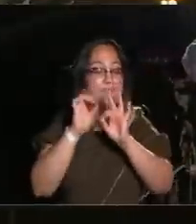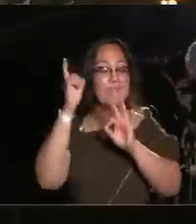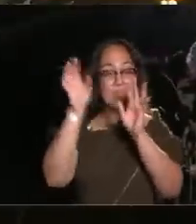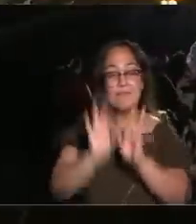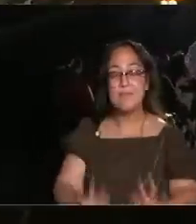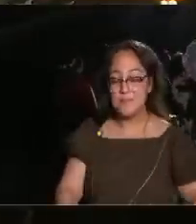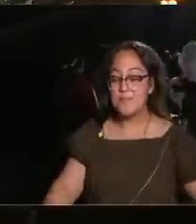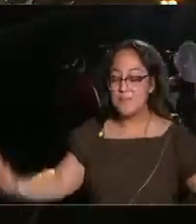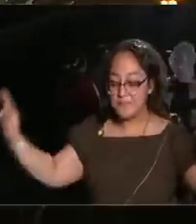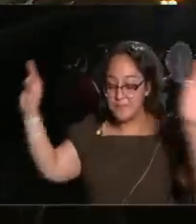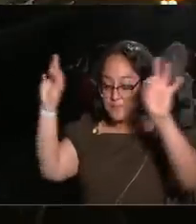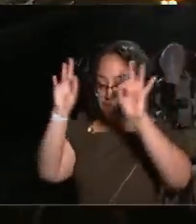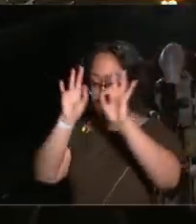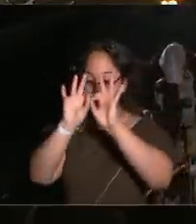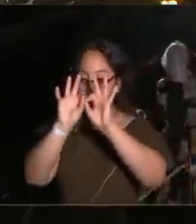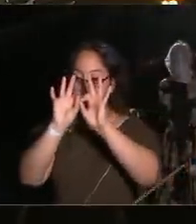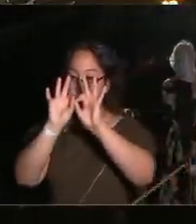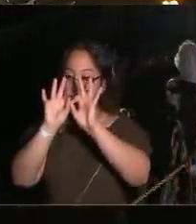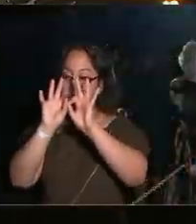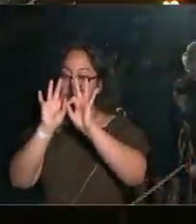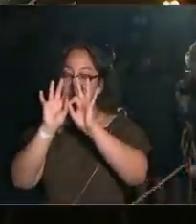es